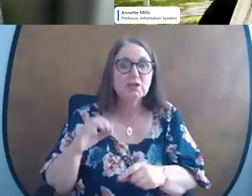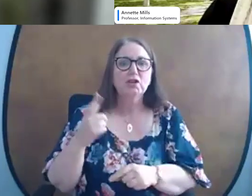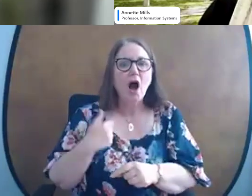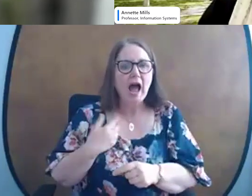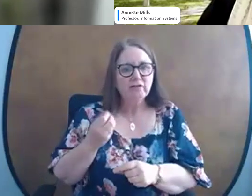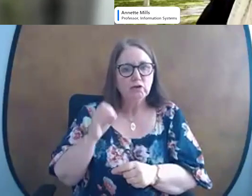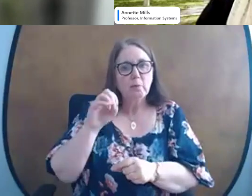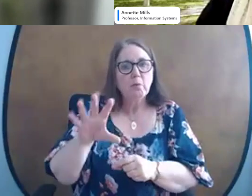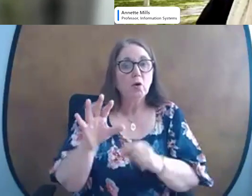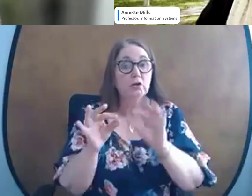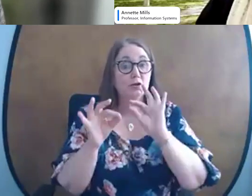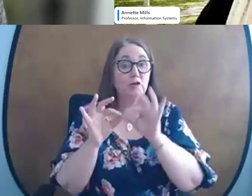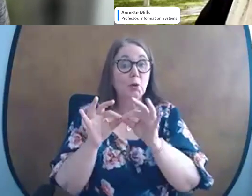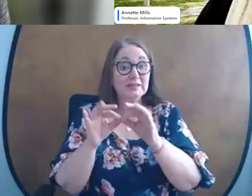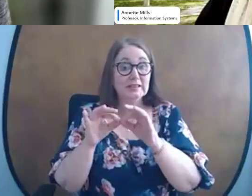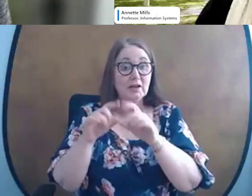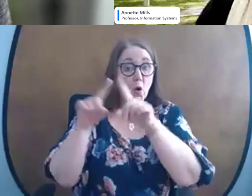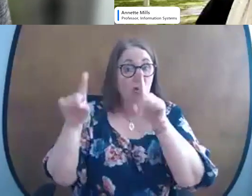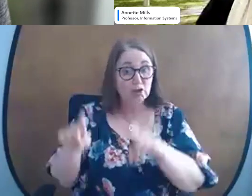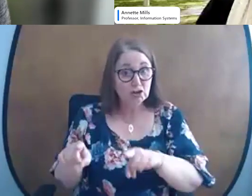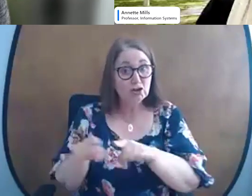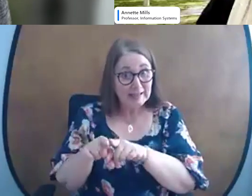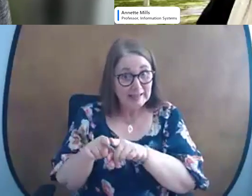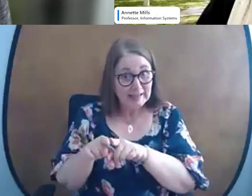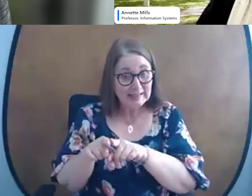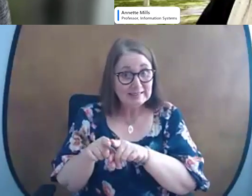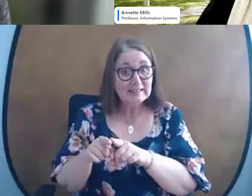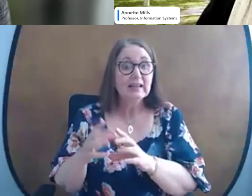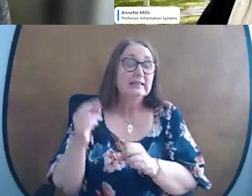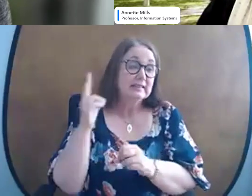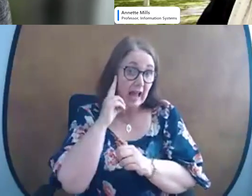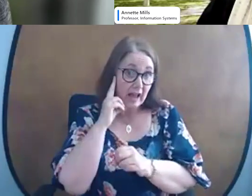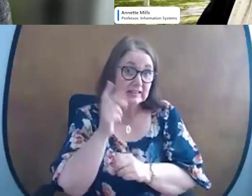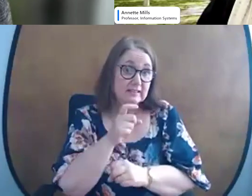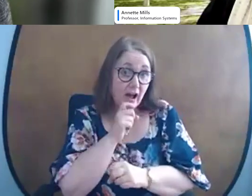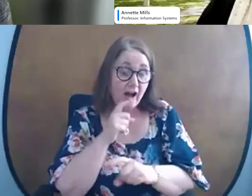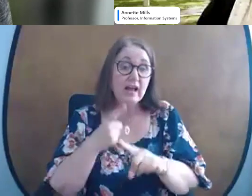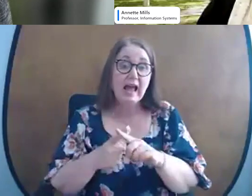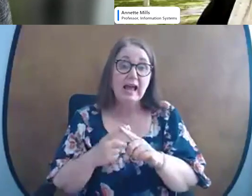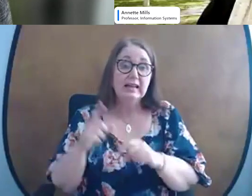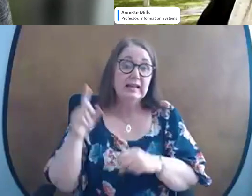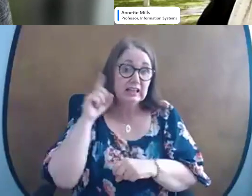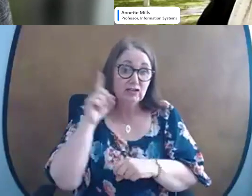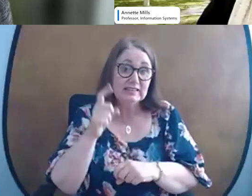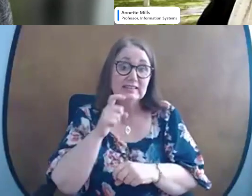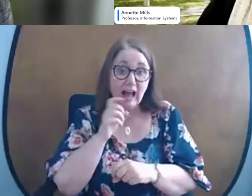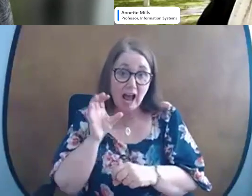example. Some have other disabilities as well. So it becomes very